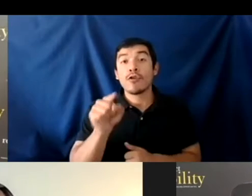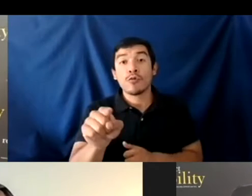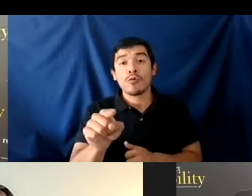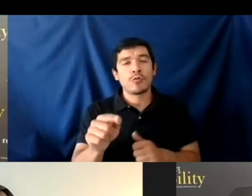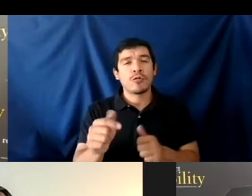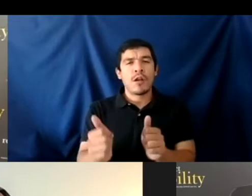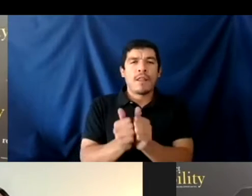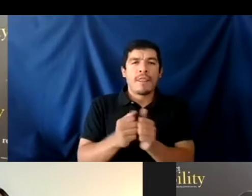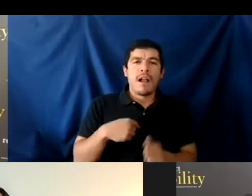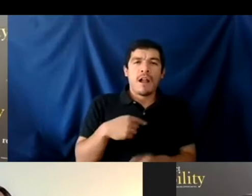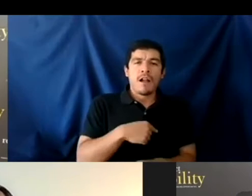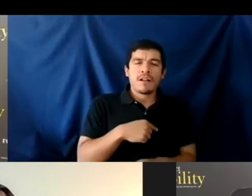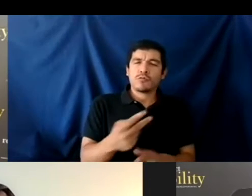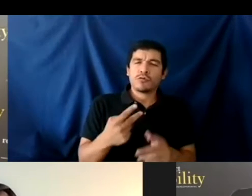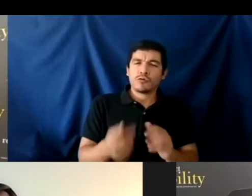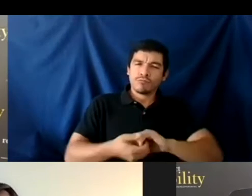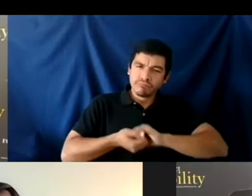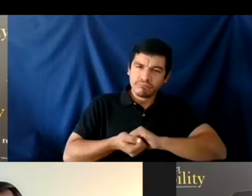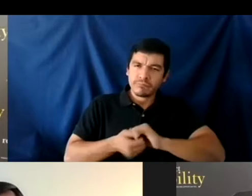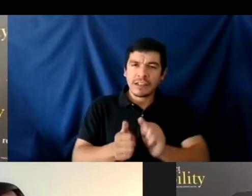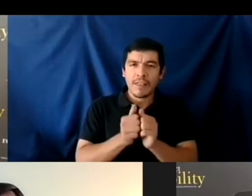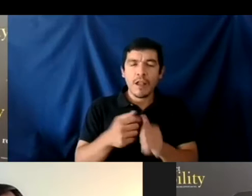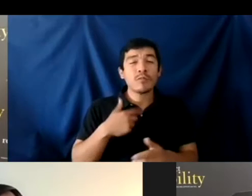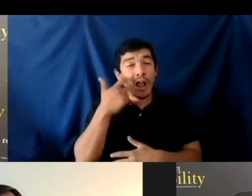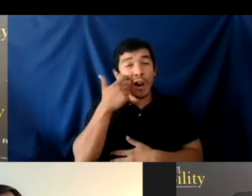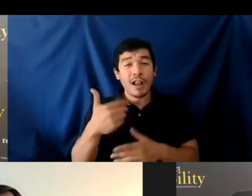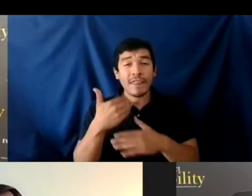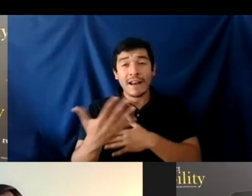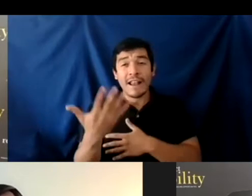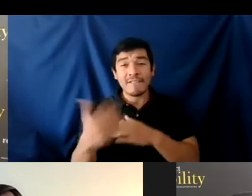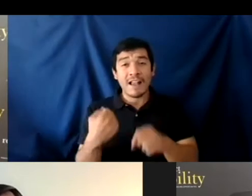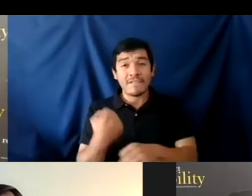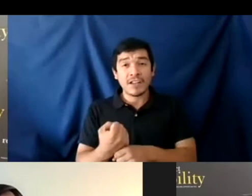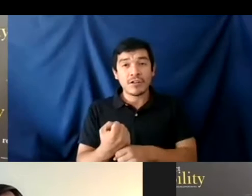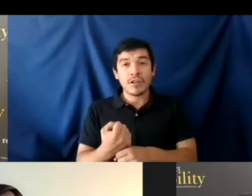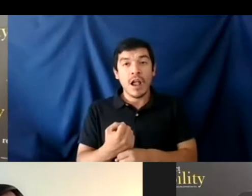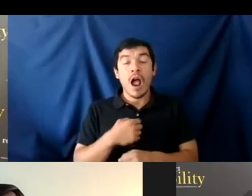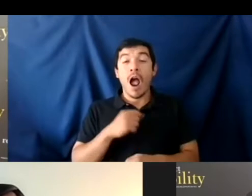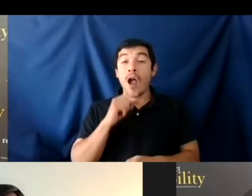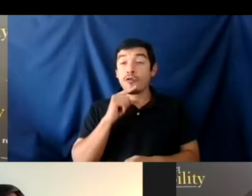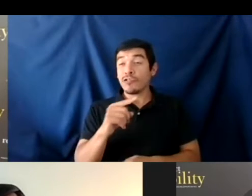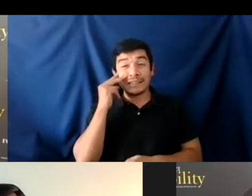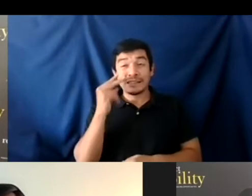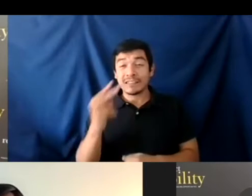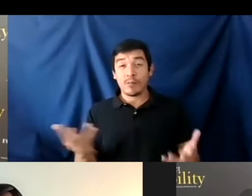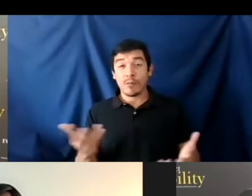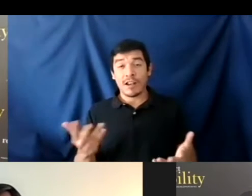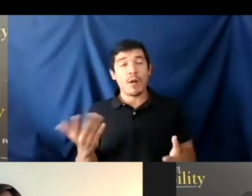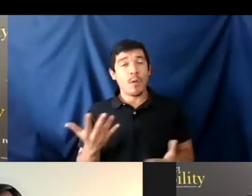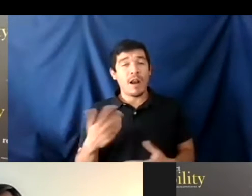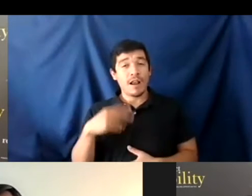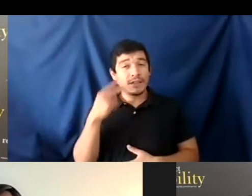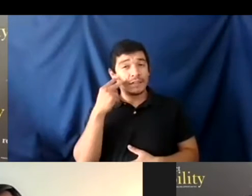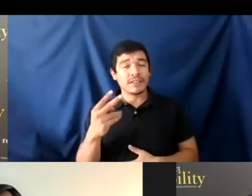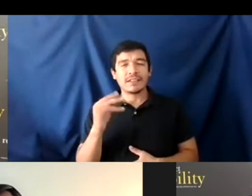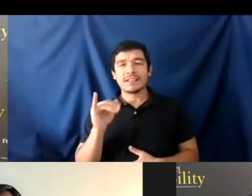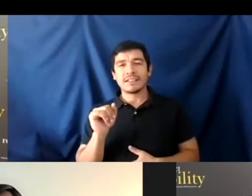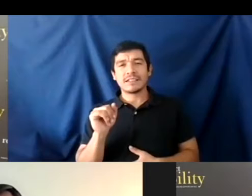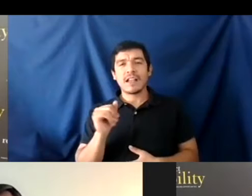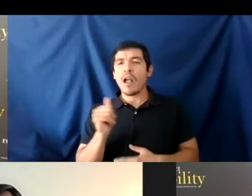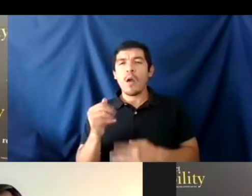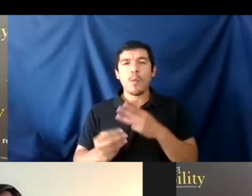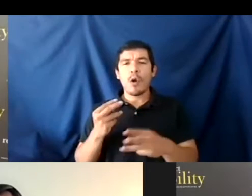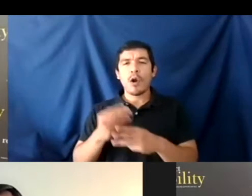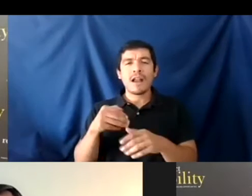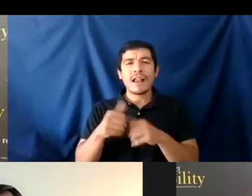Because for us, when we look at the next 5 years, here's what we ultimately envision. What we envision is a world